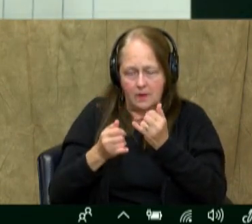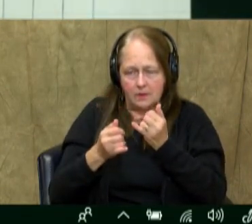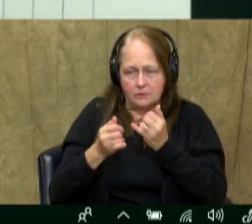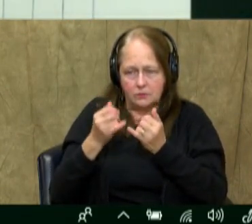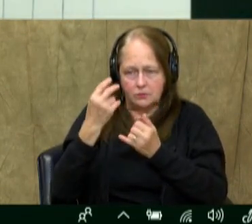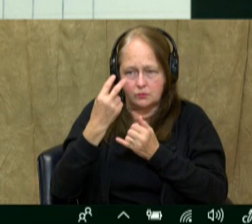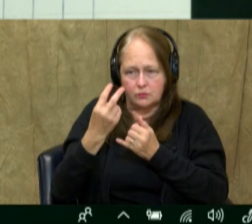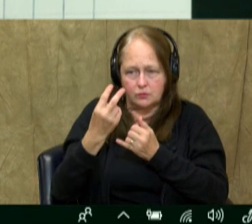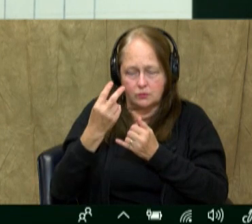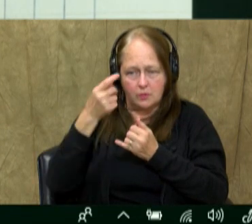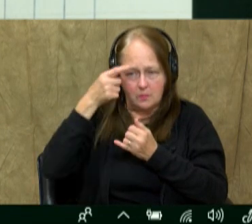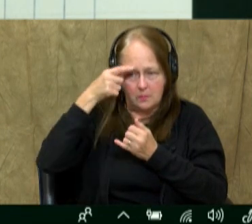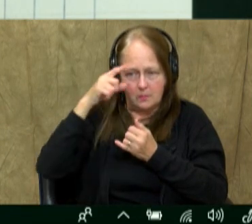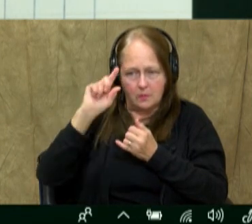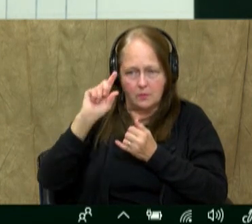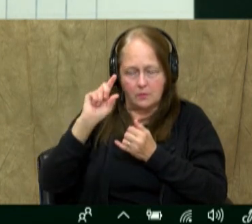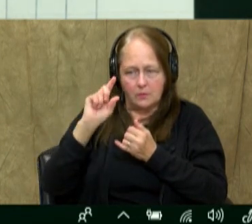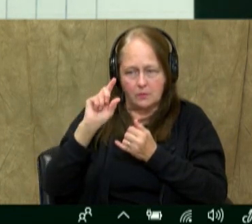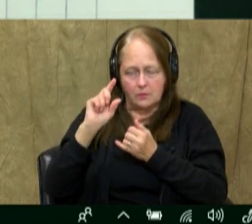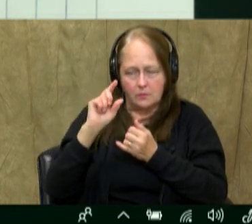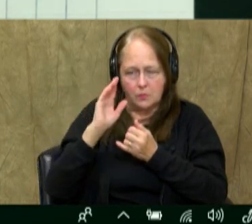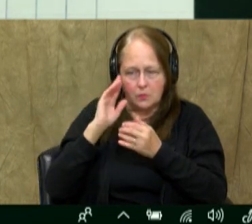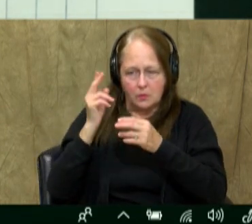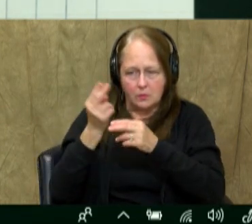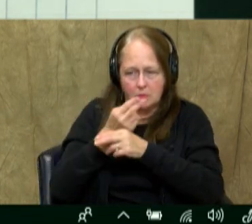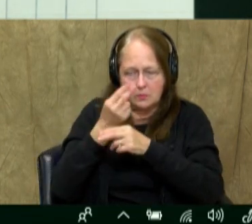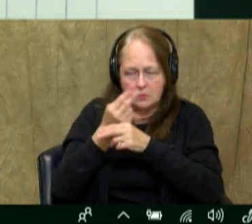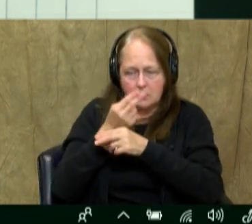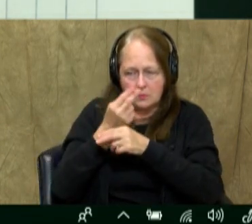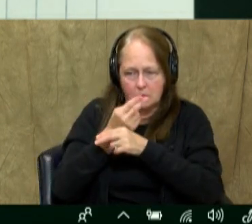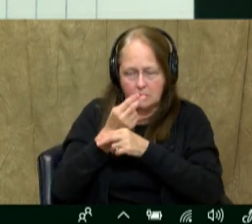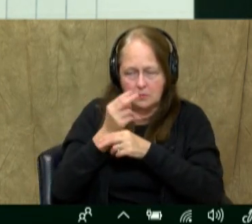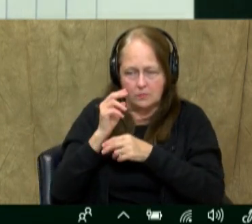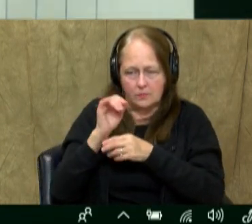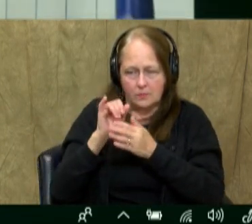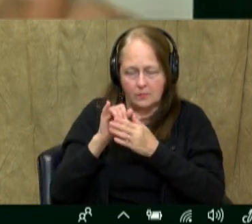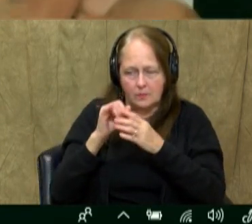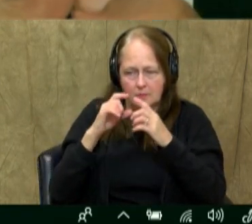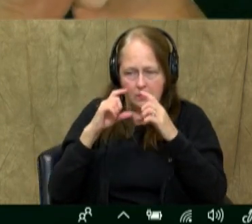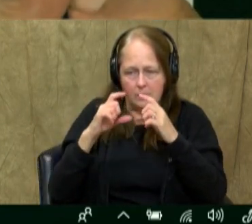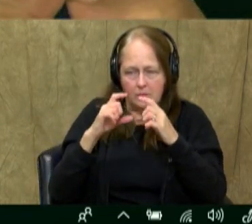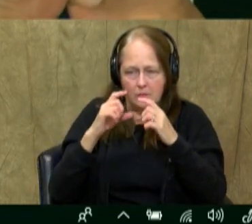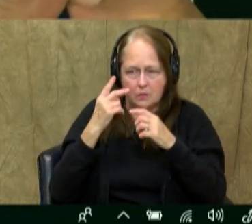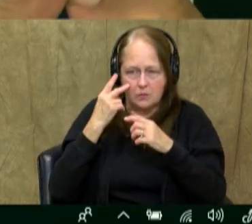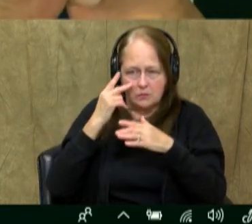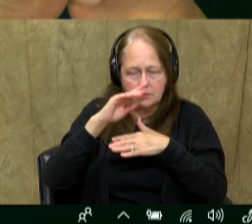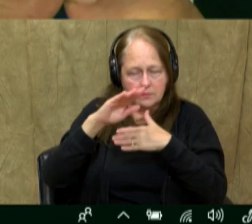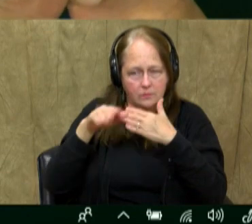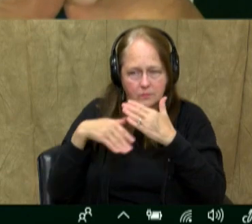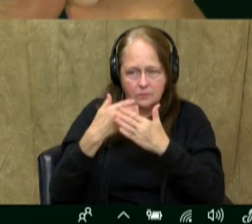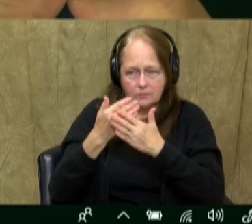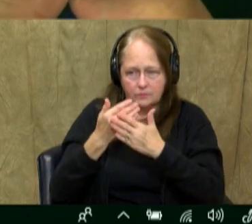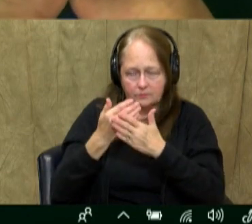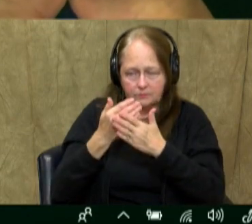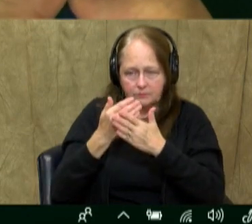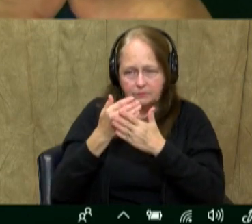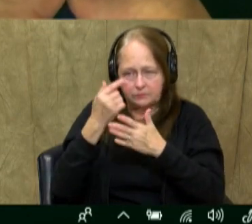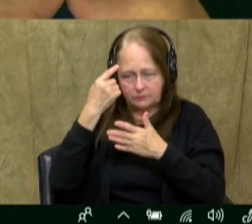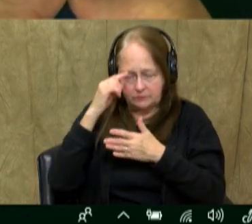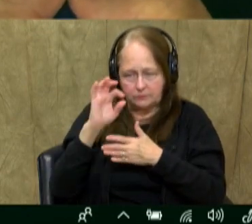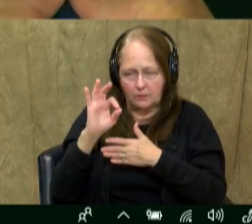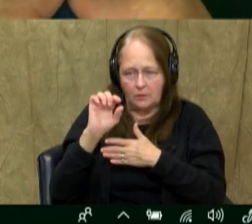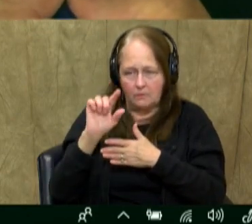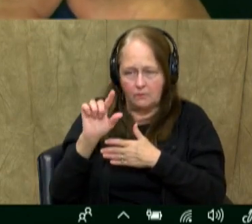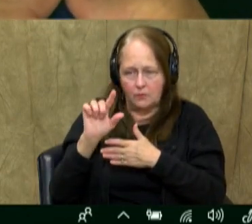moons. And again, we're going to use our logic and what we know about this model. If we can see all of the lit portion at full